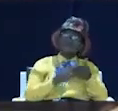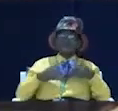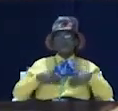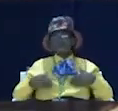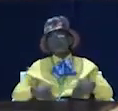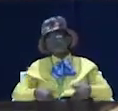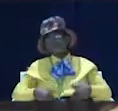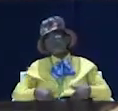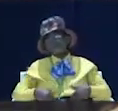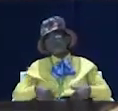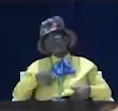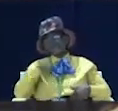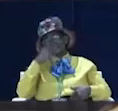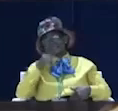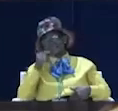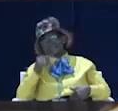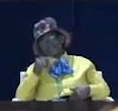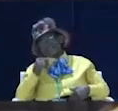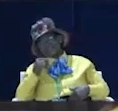this place is a